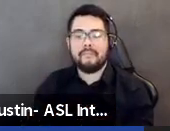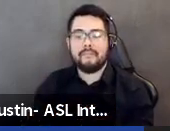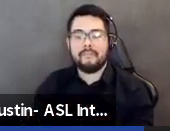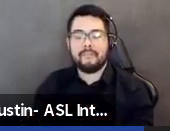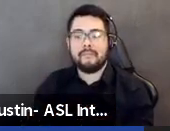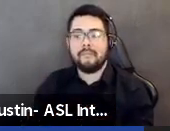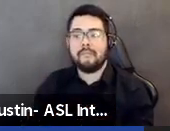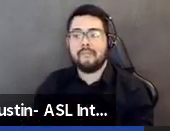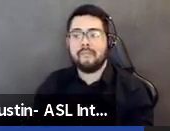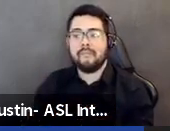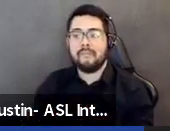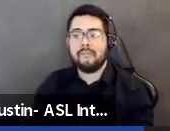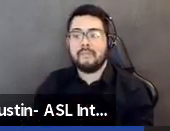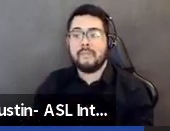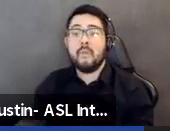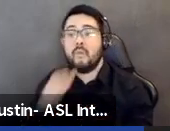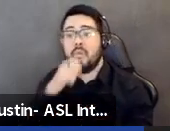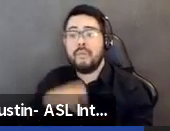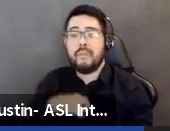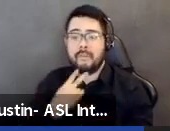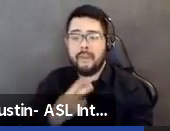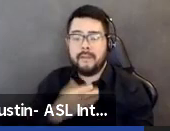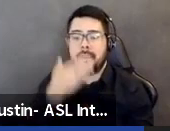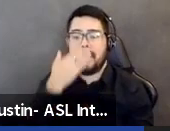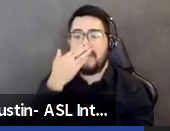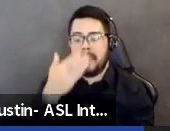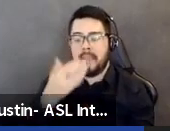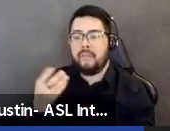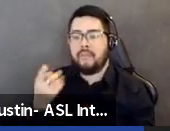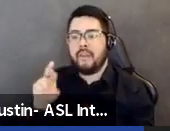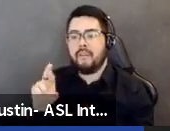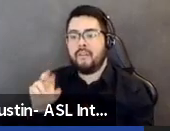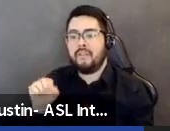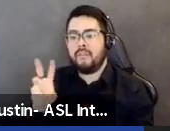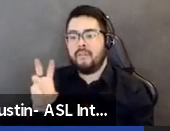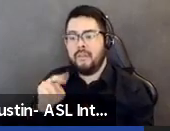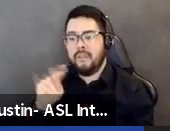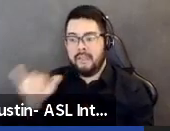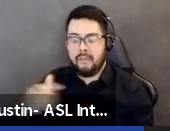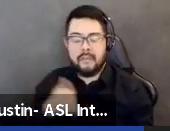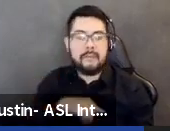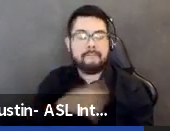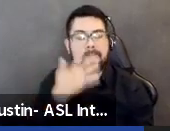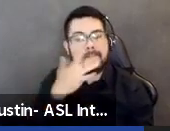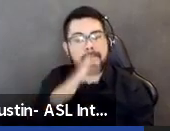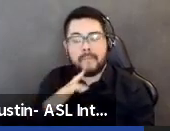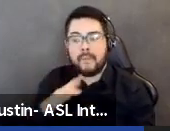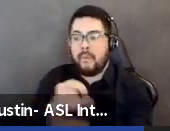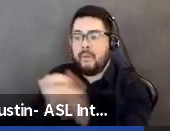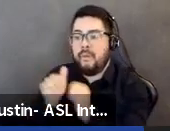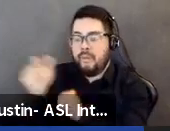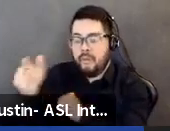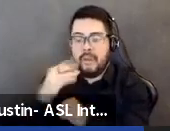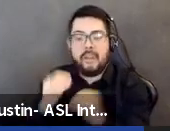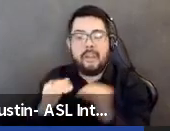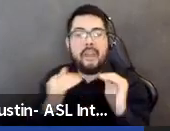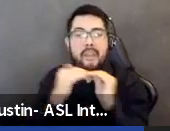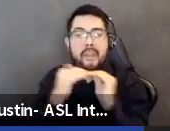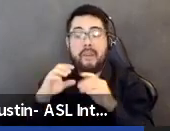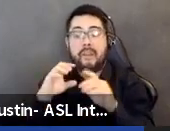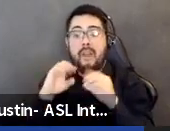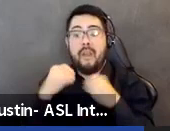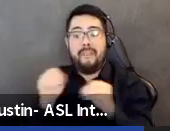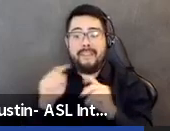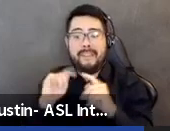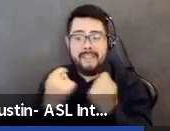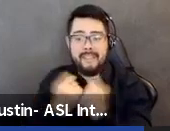thank you thank you dr sweeney we have been so fortunate to work in tandem with you and the office of equity team in crafting this